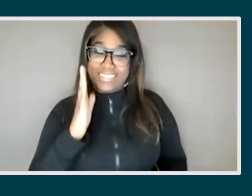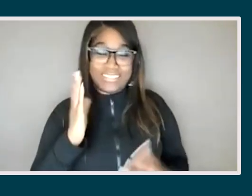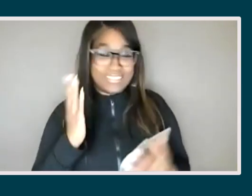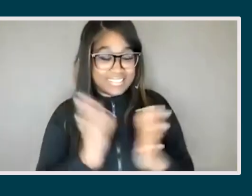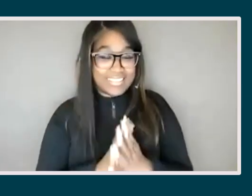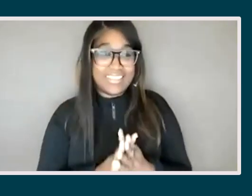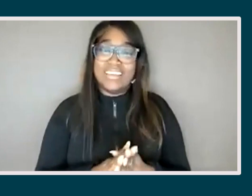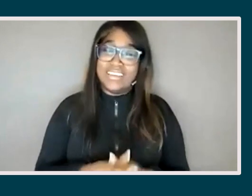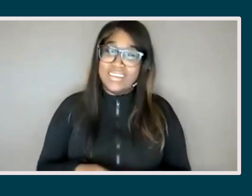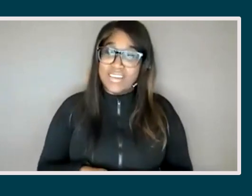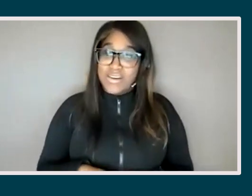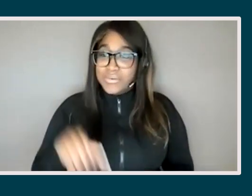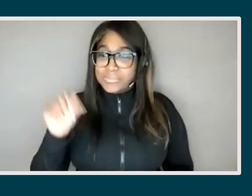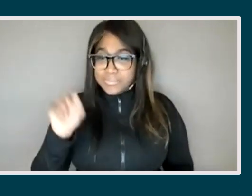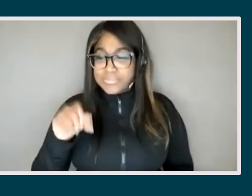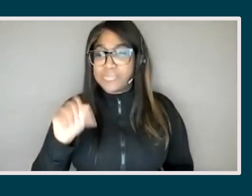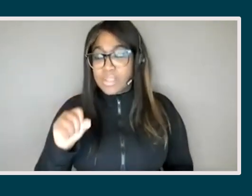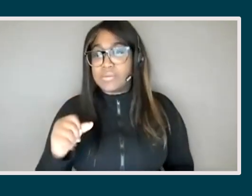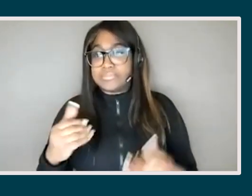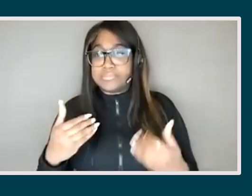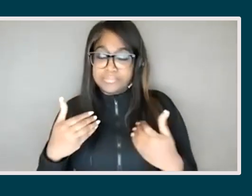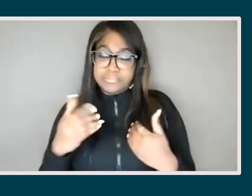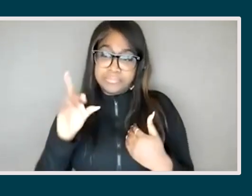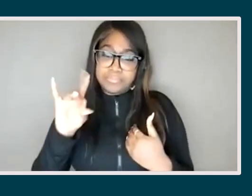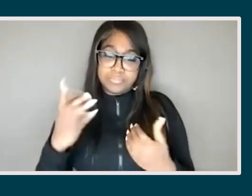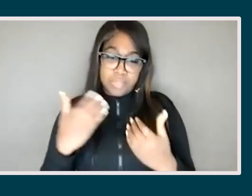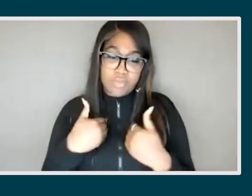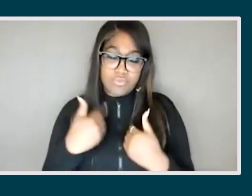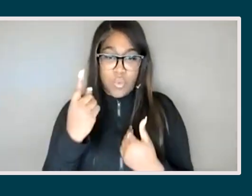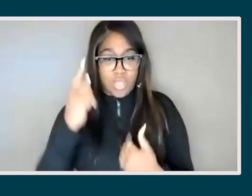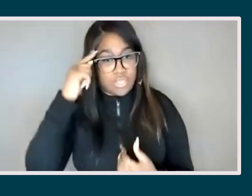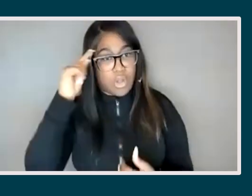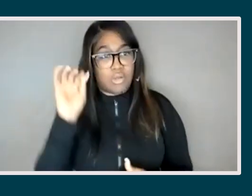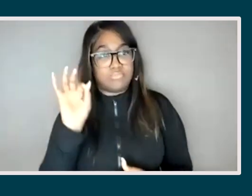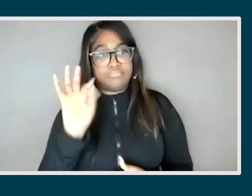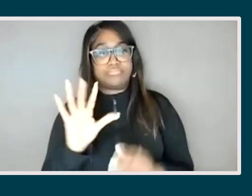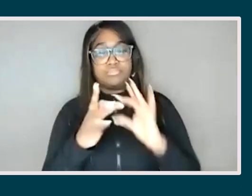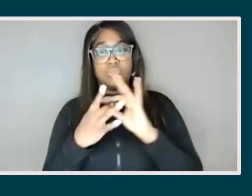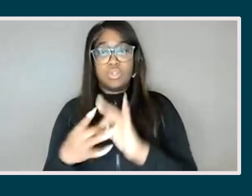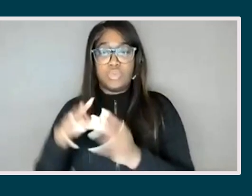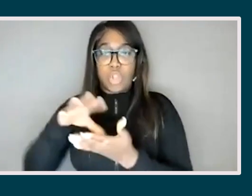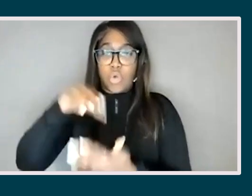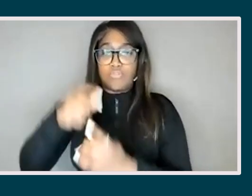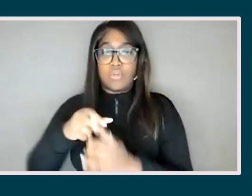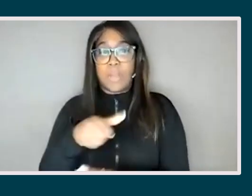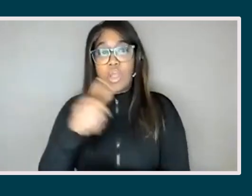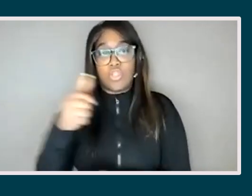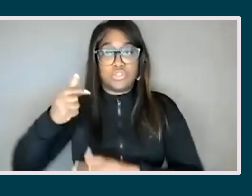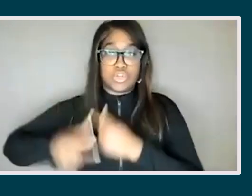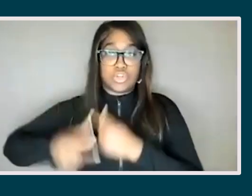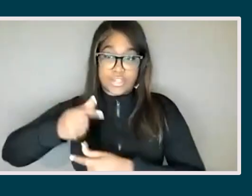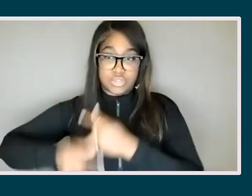Yeah, I did have one thought on learning from other generations.